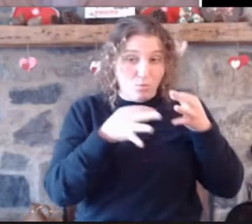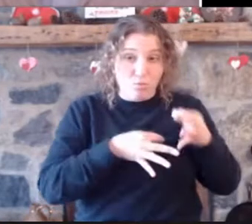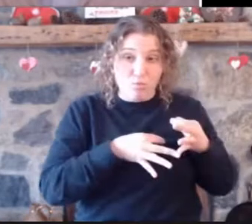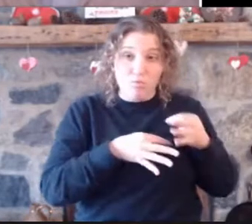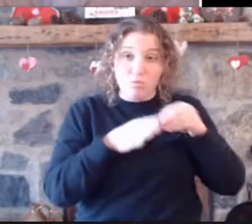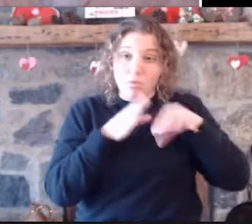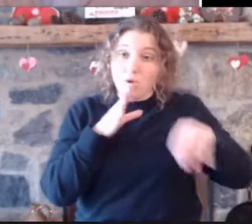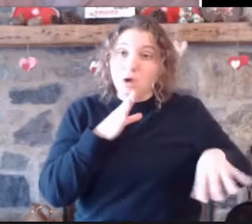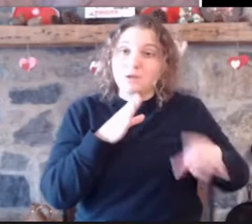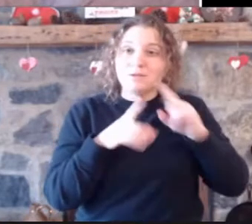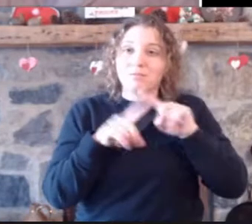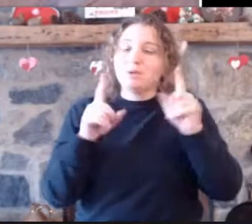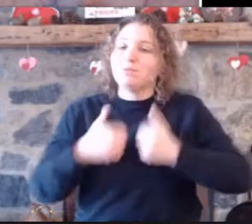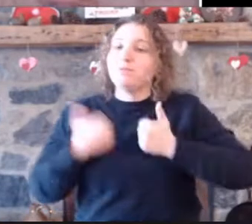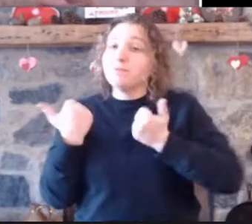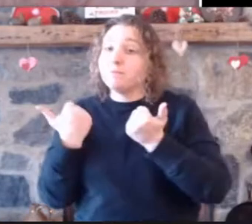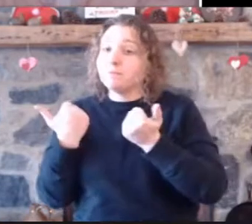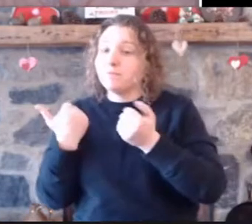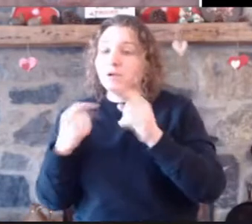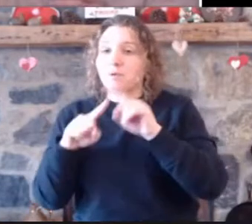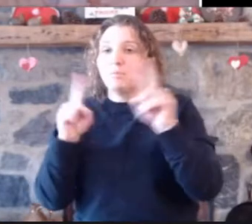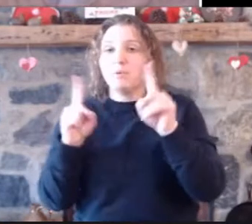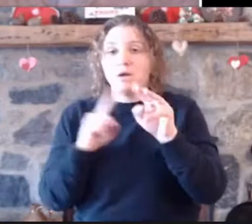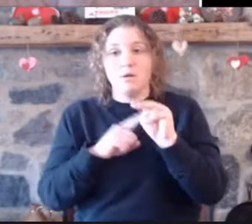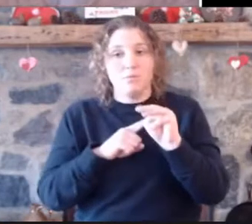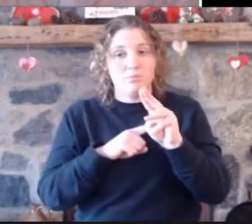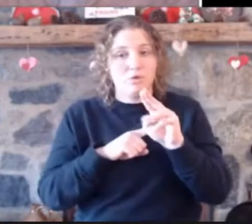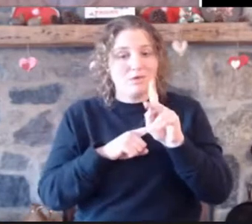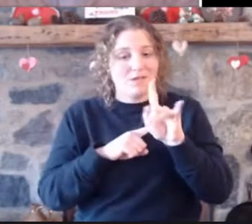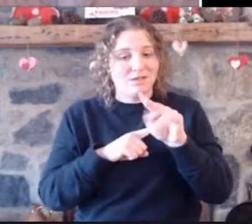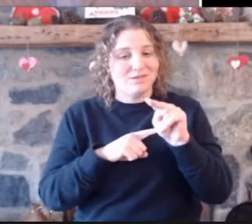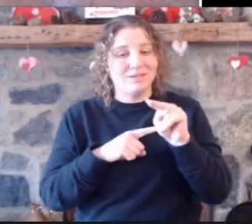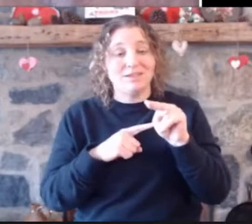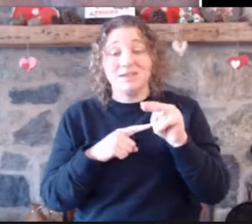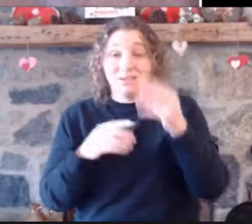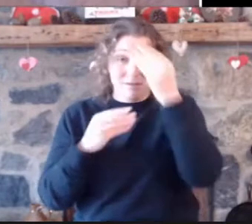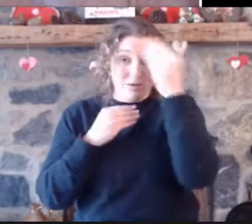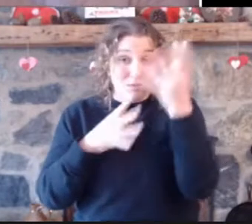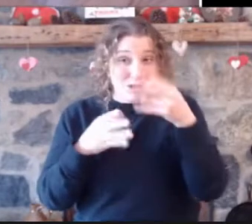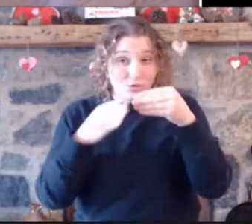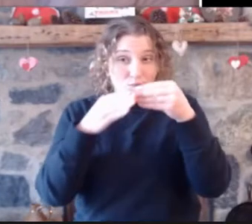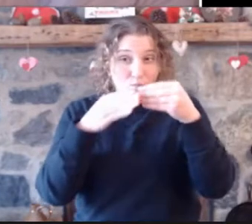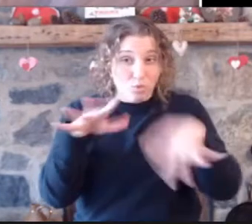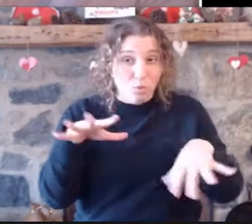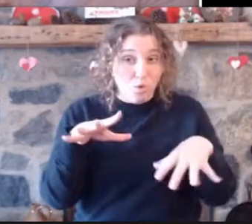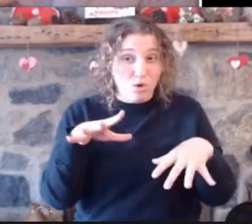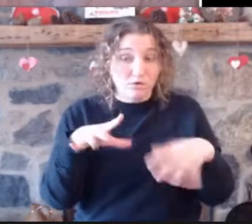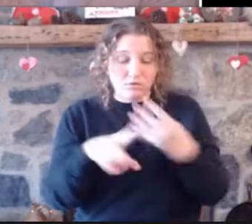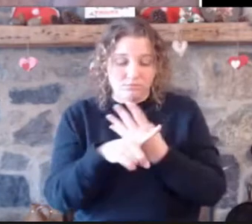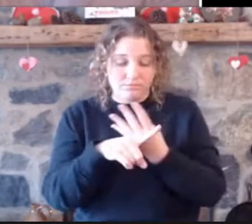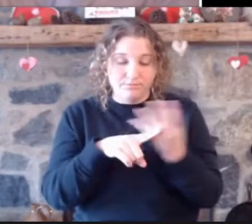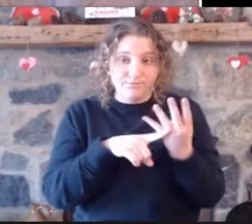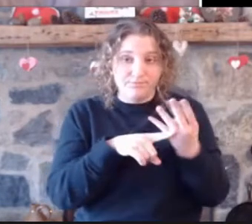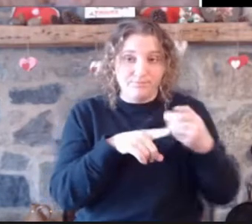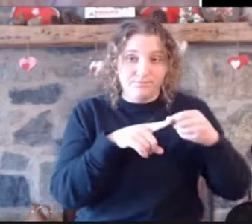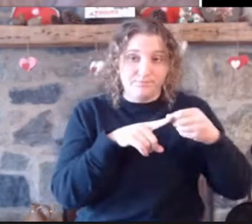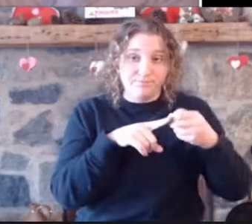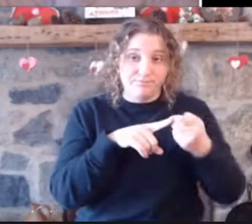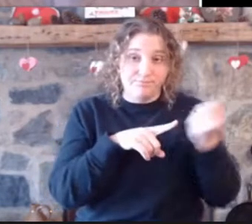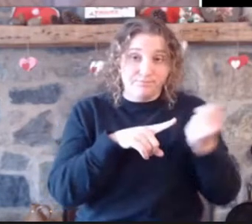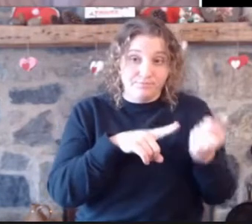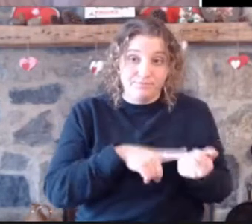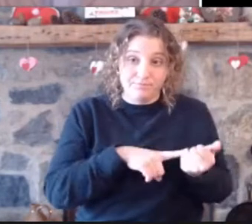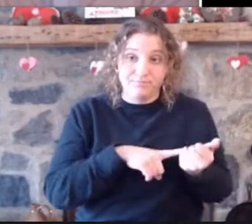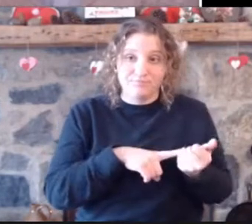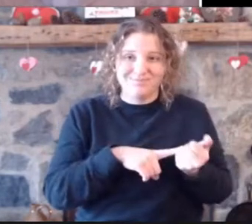survived. But mutations generally are a loss of information. The whole theory is banking on mutations